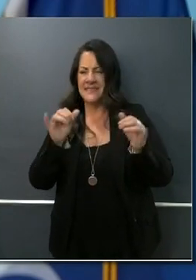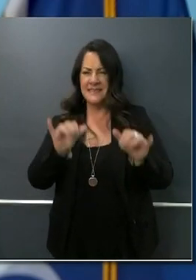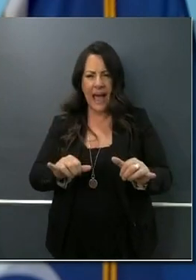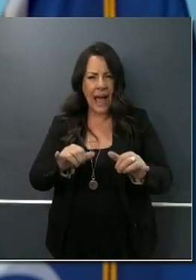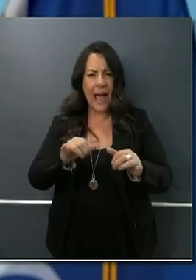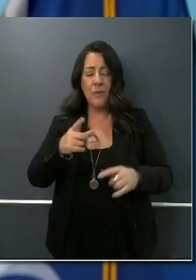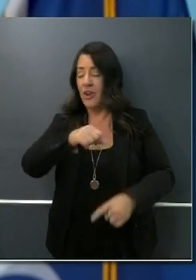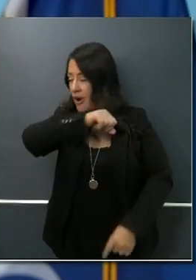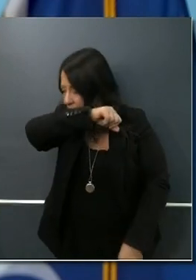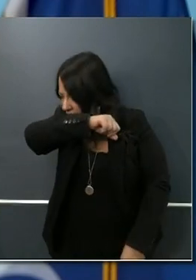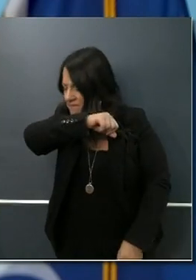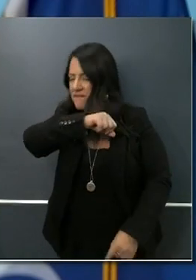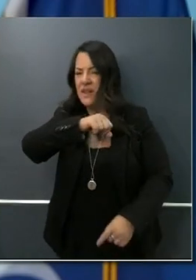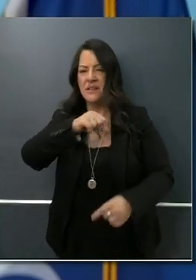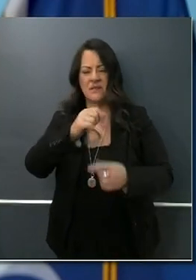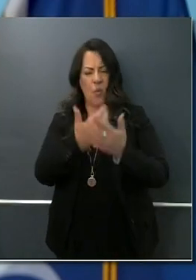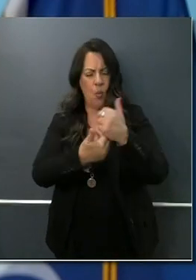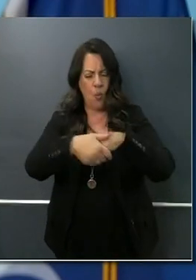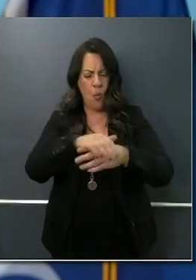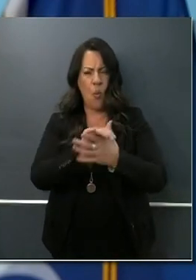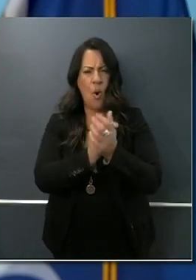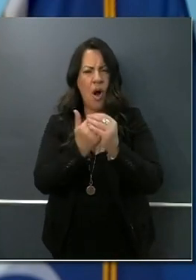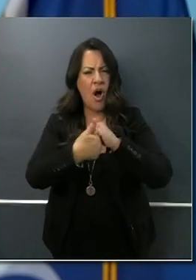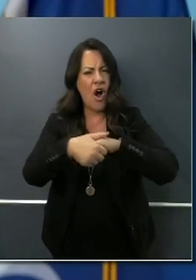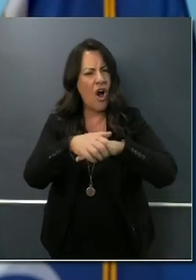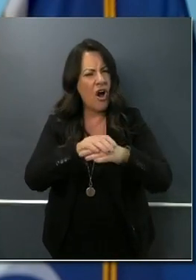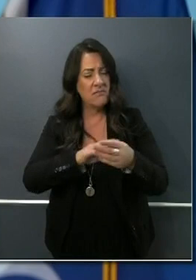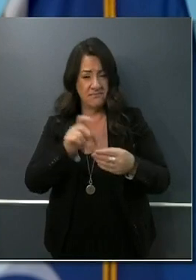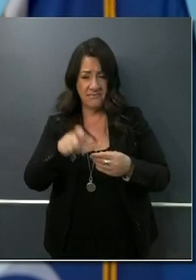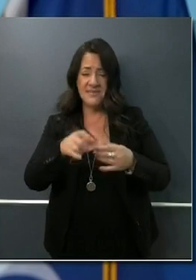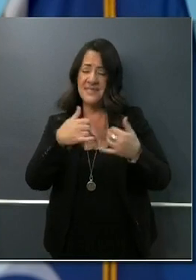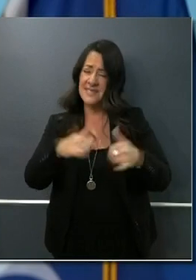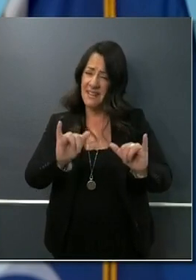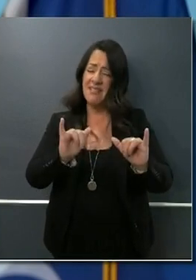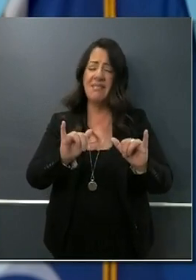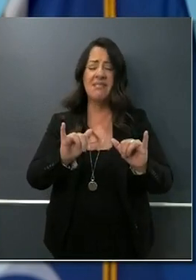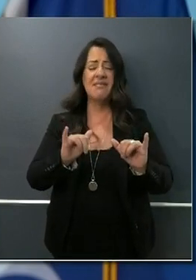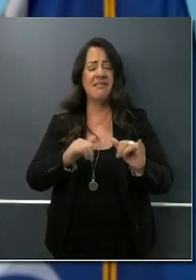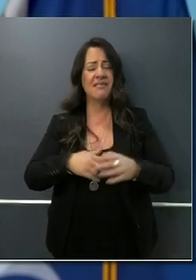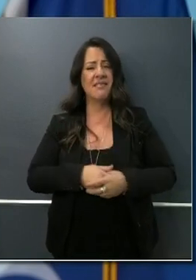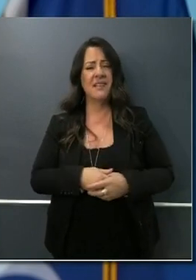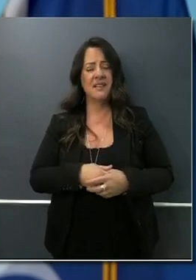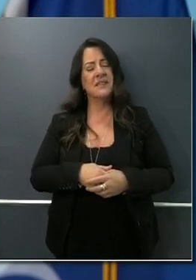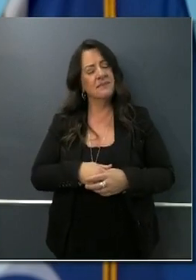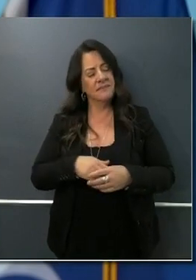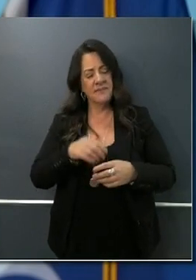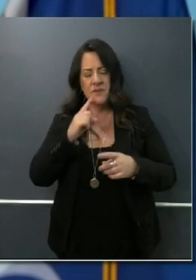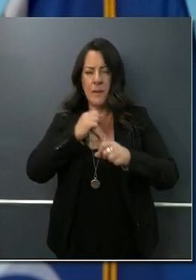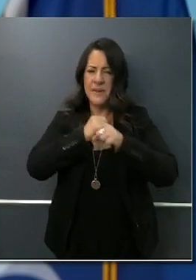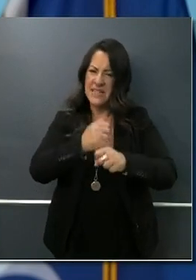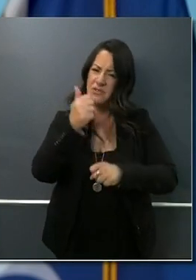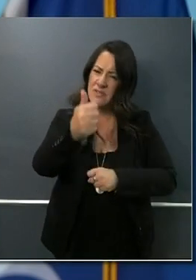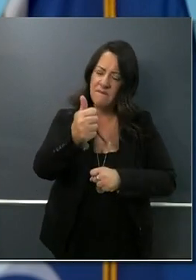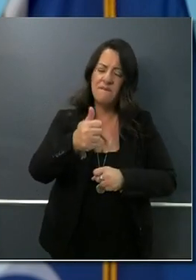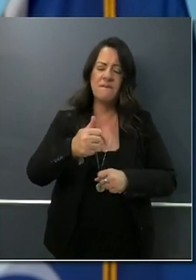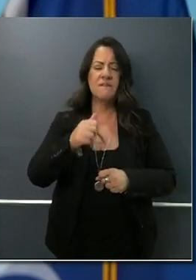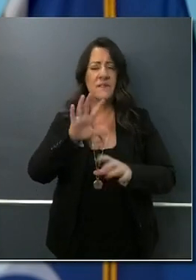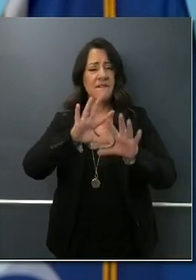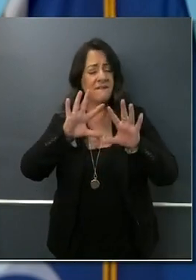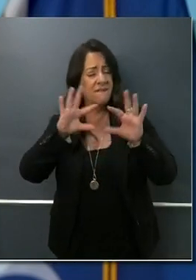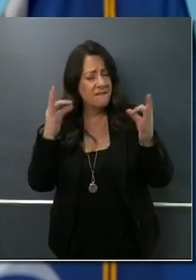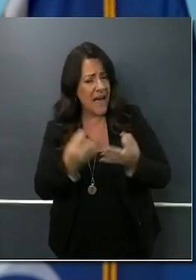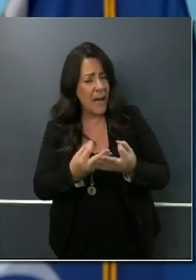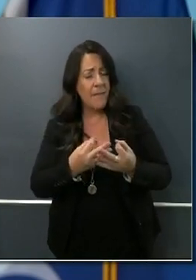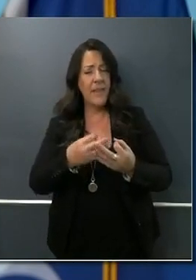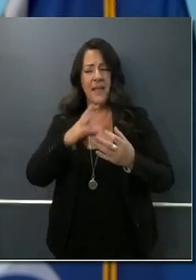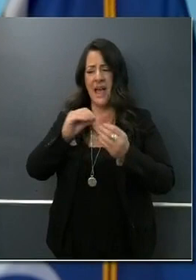covering your cough, washing your hands, and taking normal measures to protect yourself, your families, and your